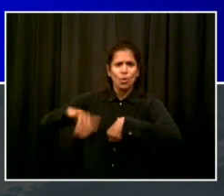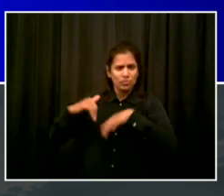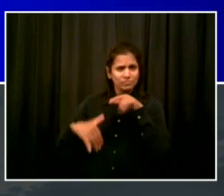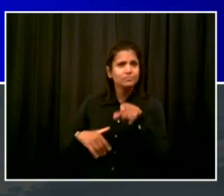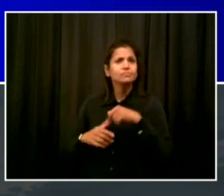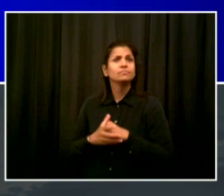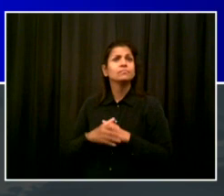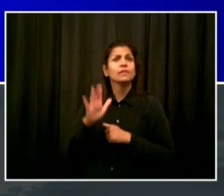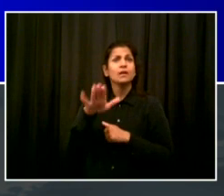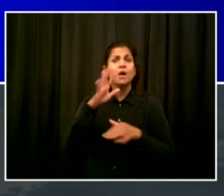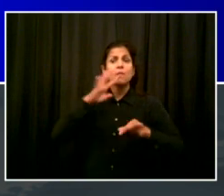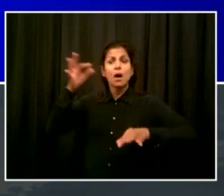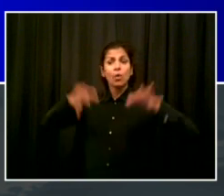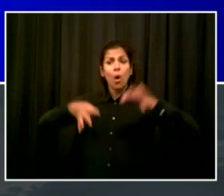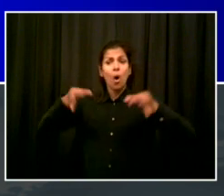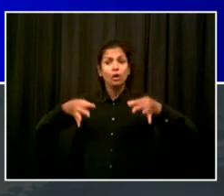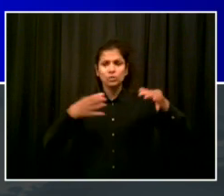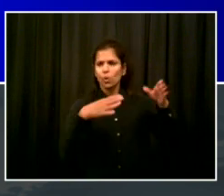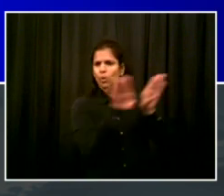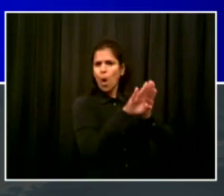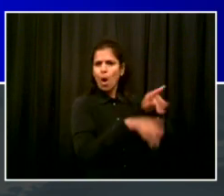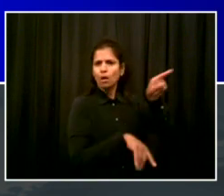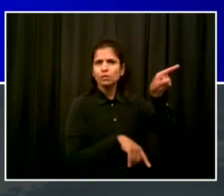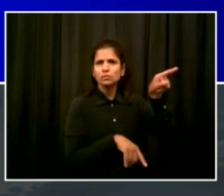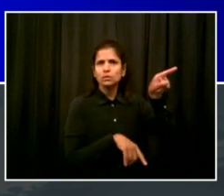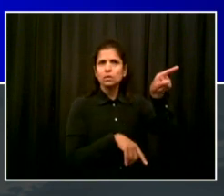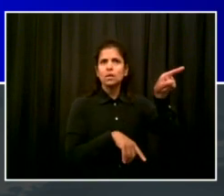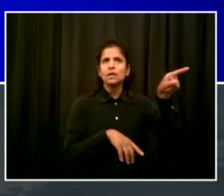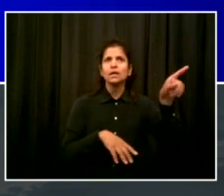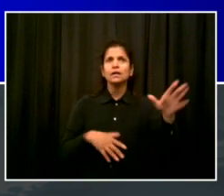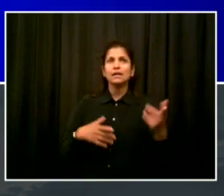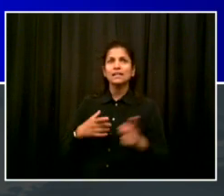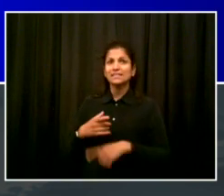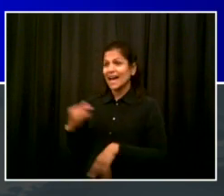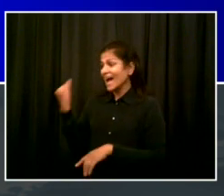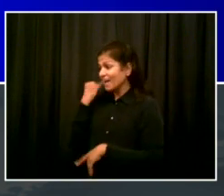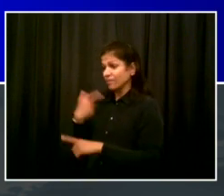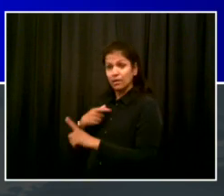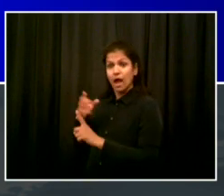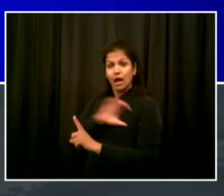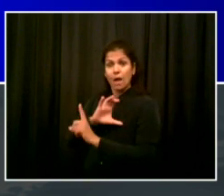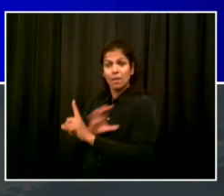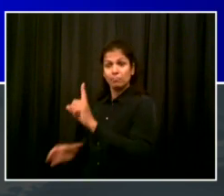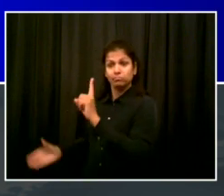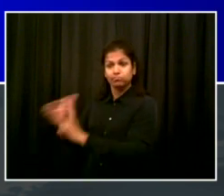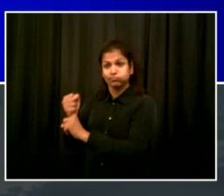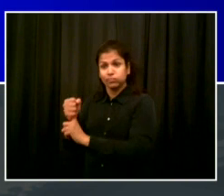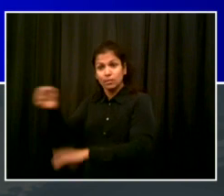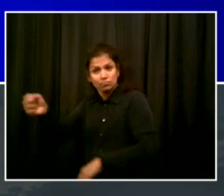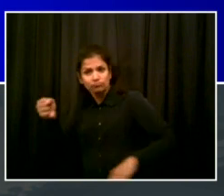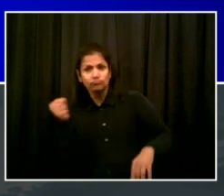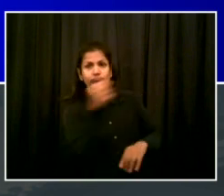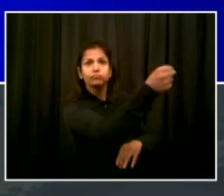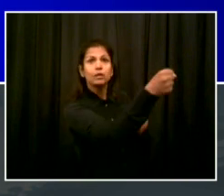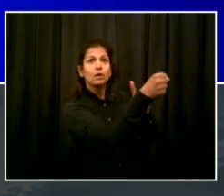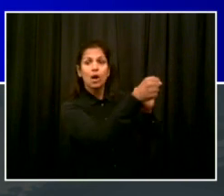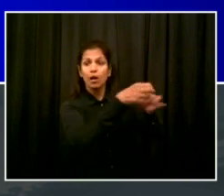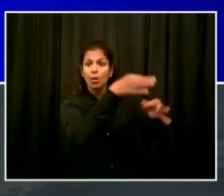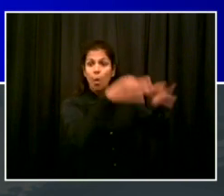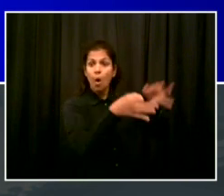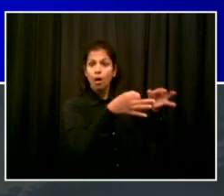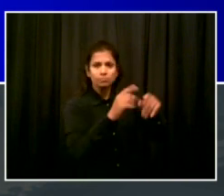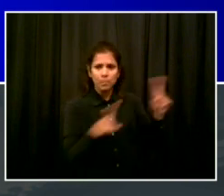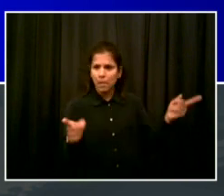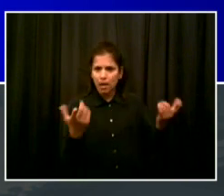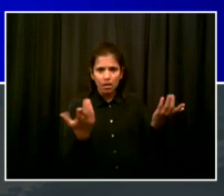the crucial work of emphasizing the ownership that people feel in their own communities. I have seen it time and time again in